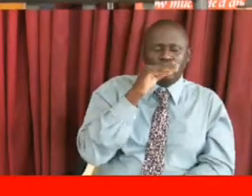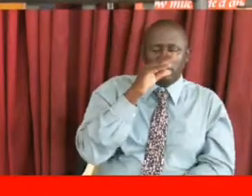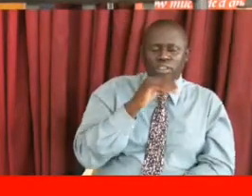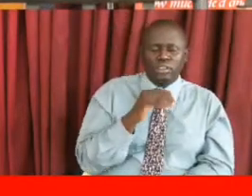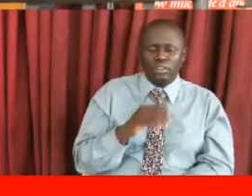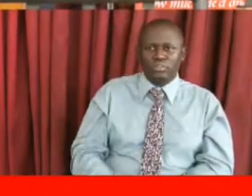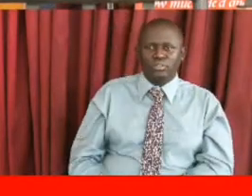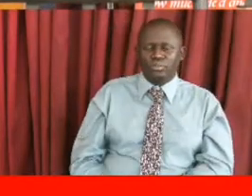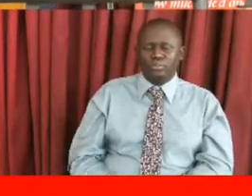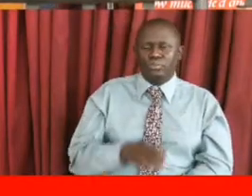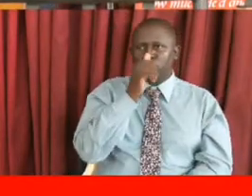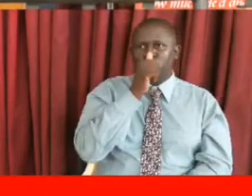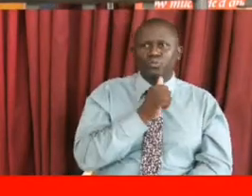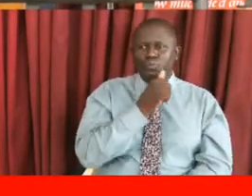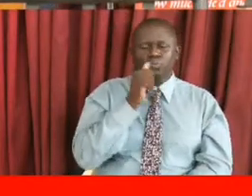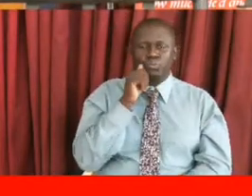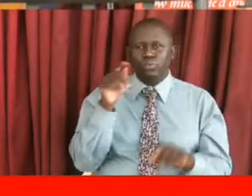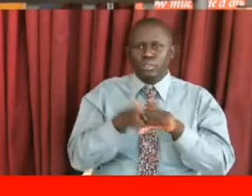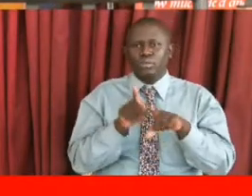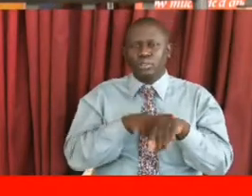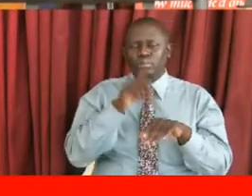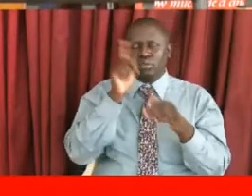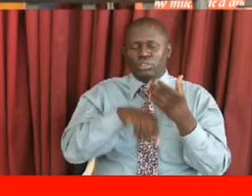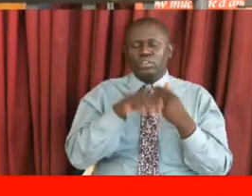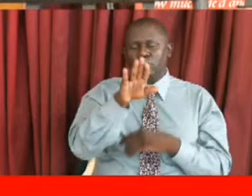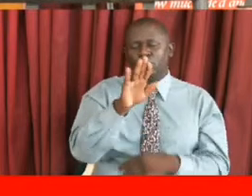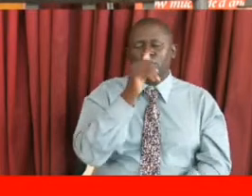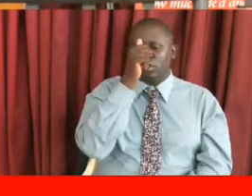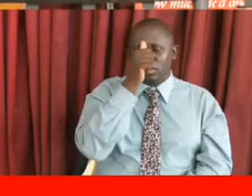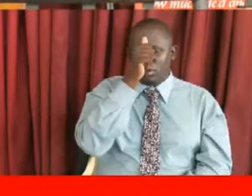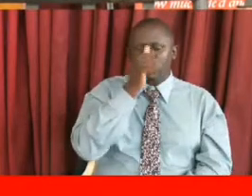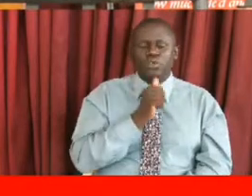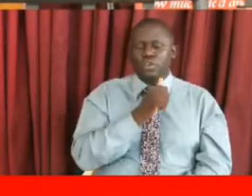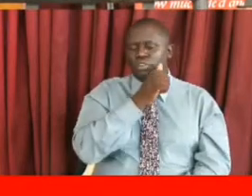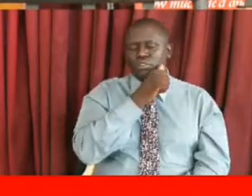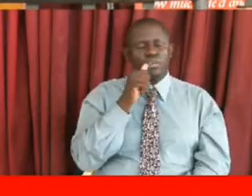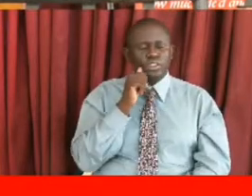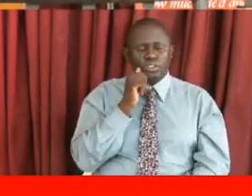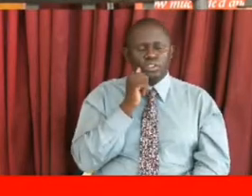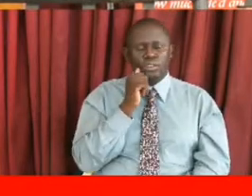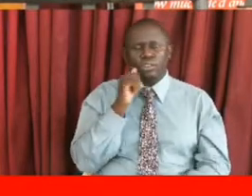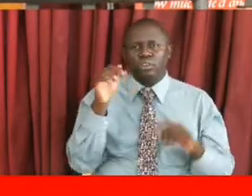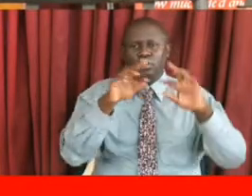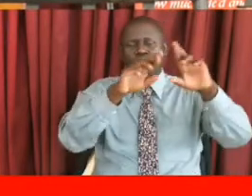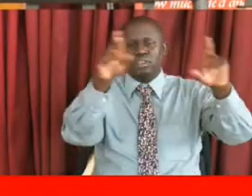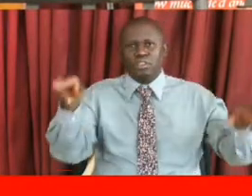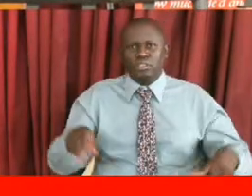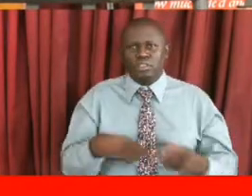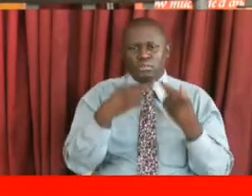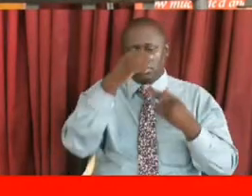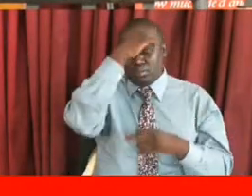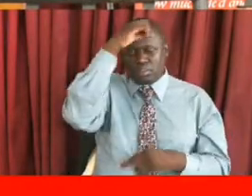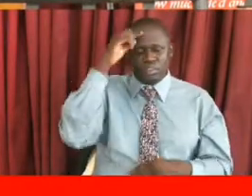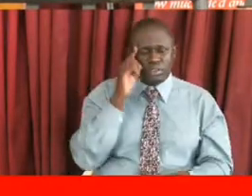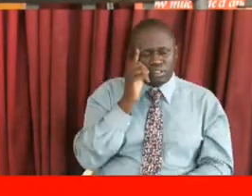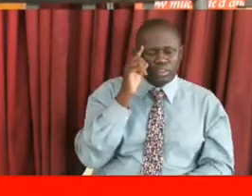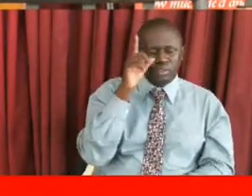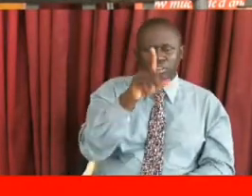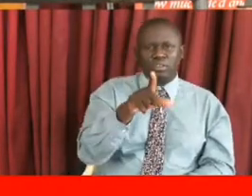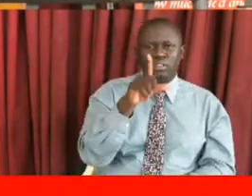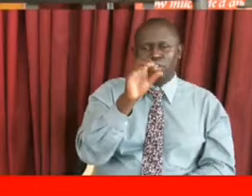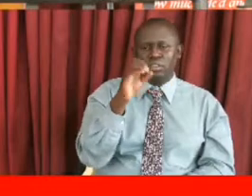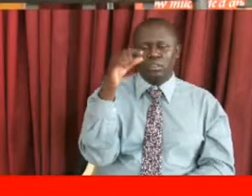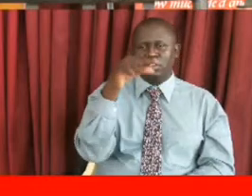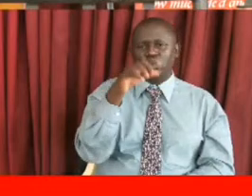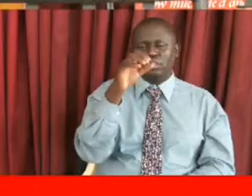in your private chamber I wish you could have time to get to the tent Vision because the logos is on